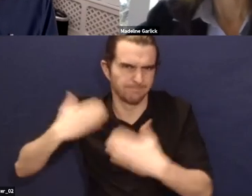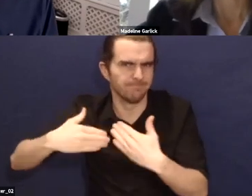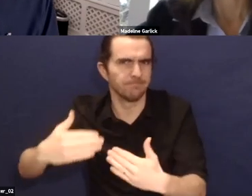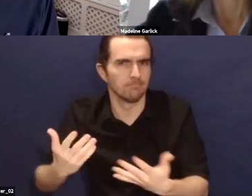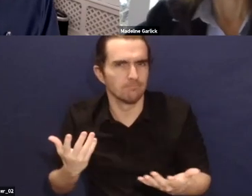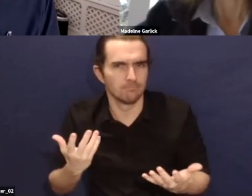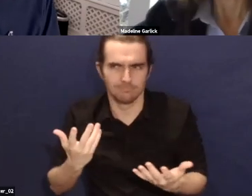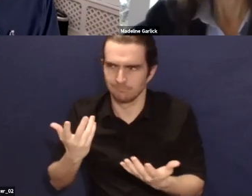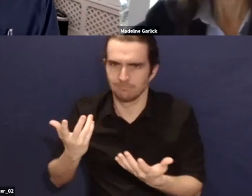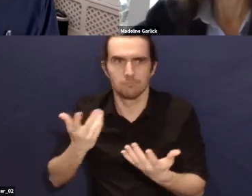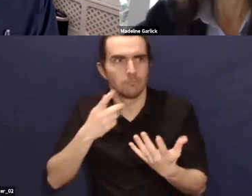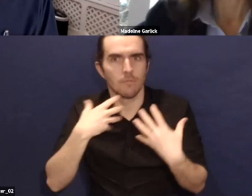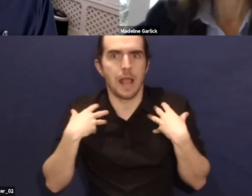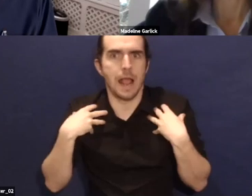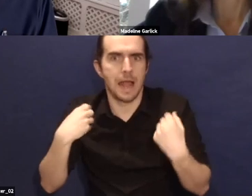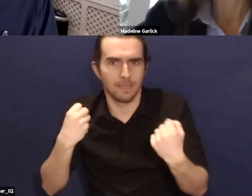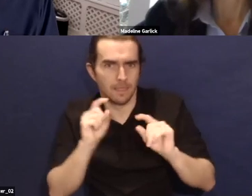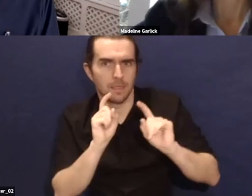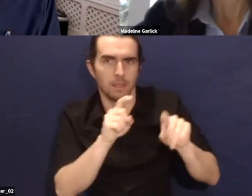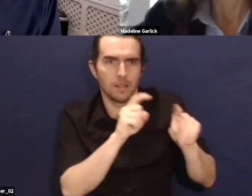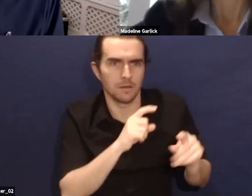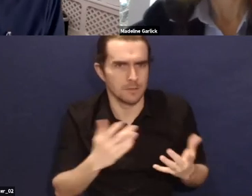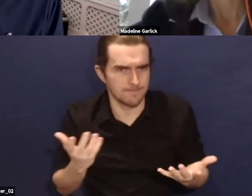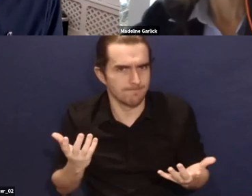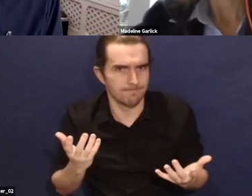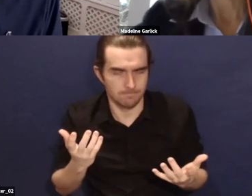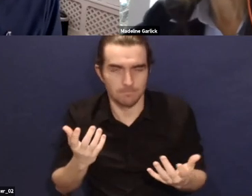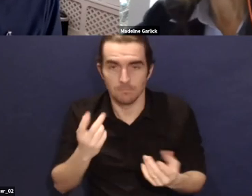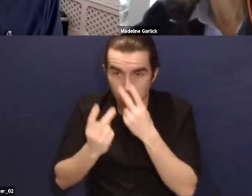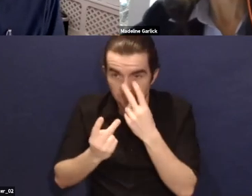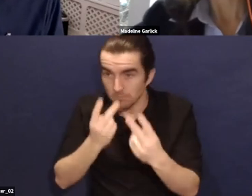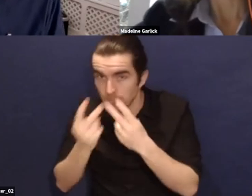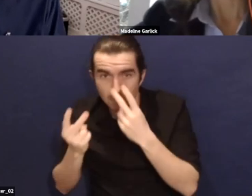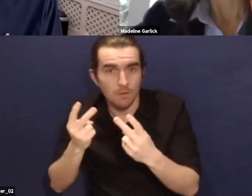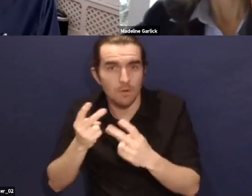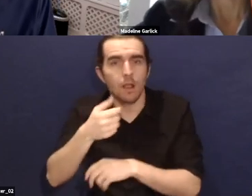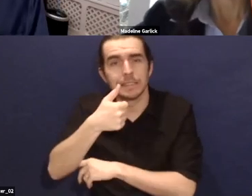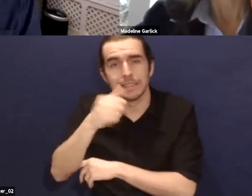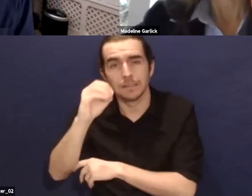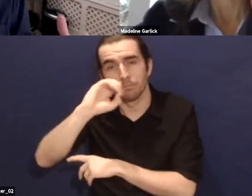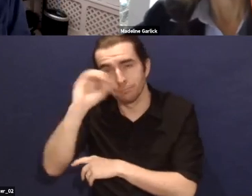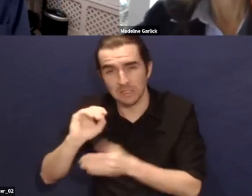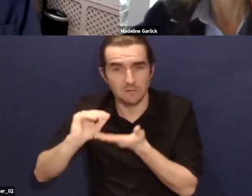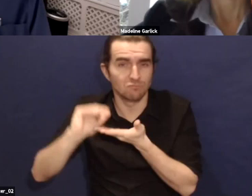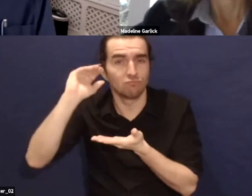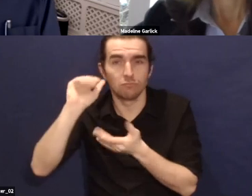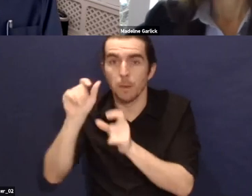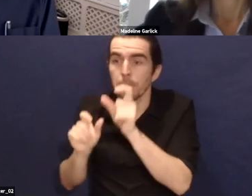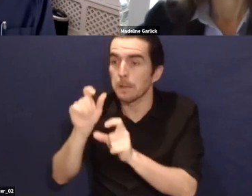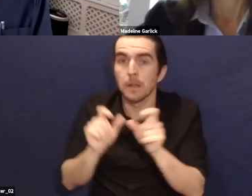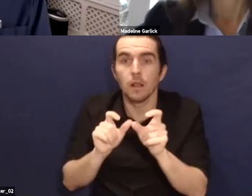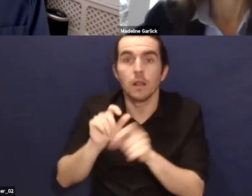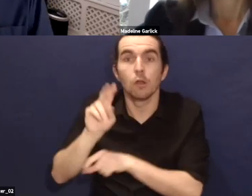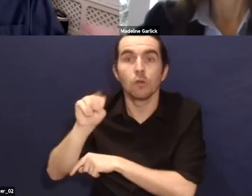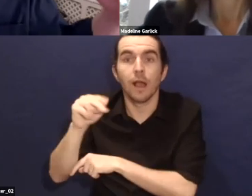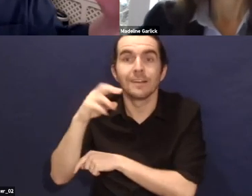to UNHCR in urban settings. And what we mean by that is not in formal settlements. We